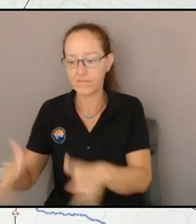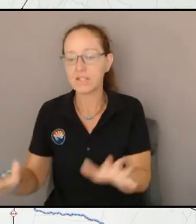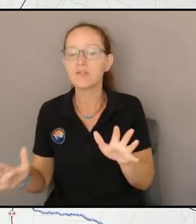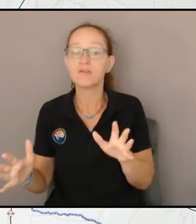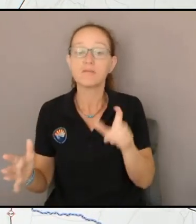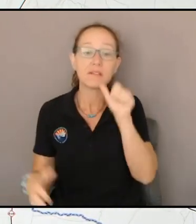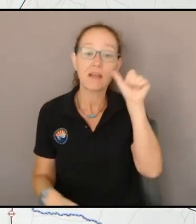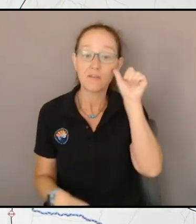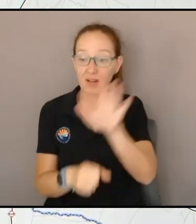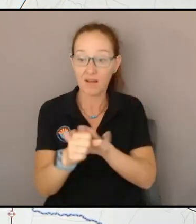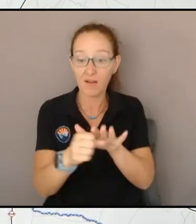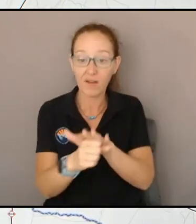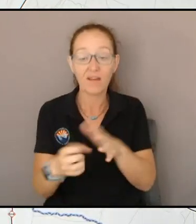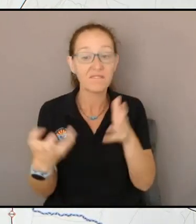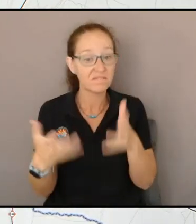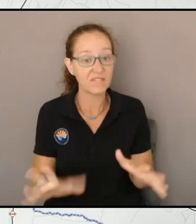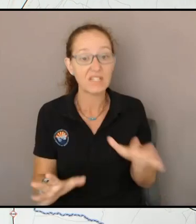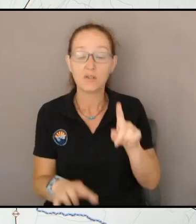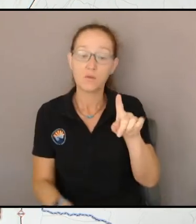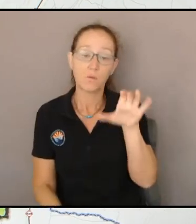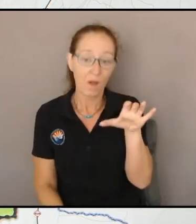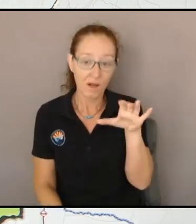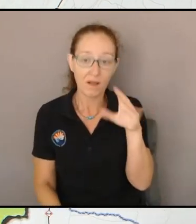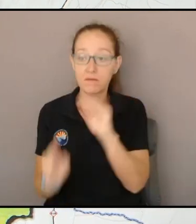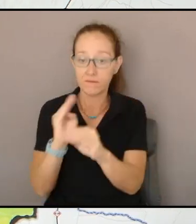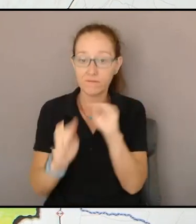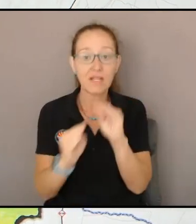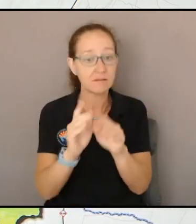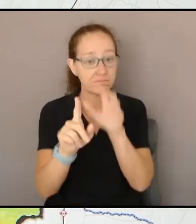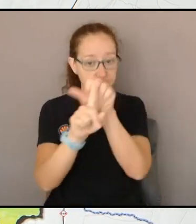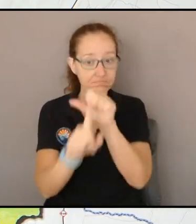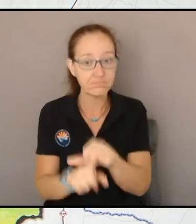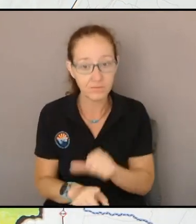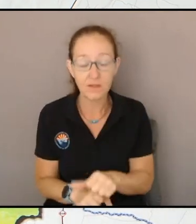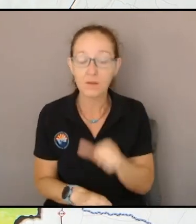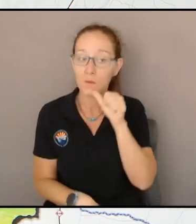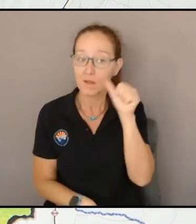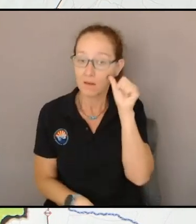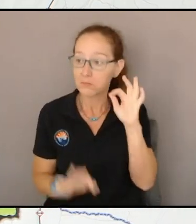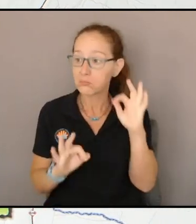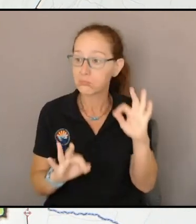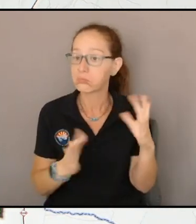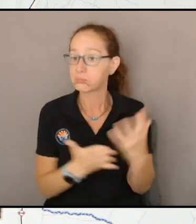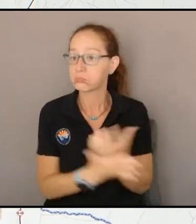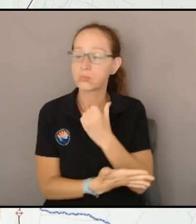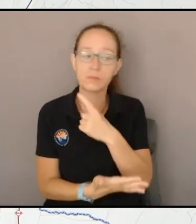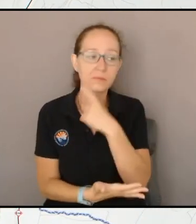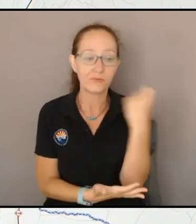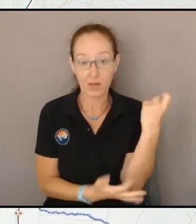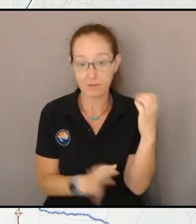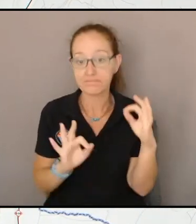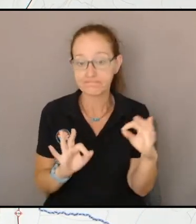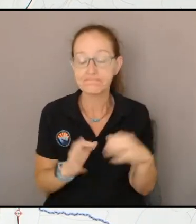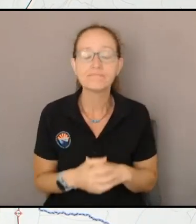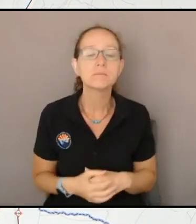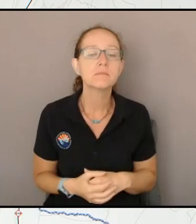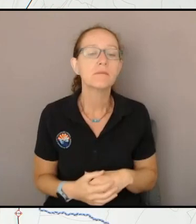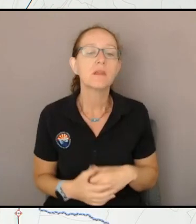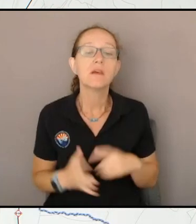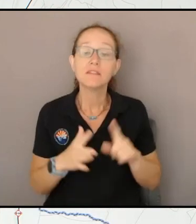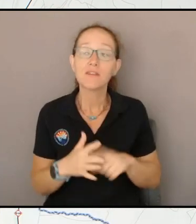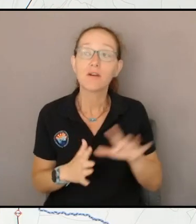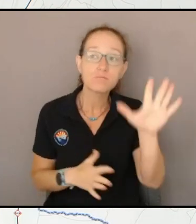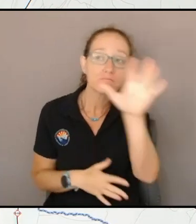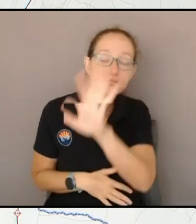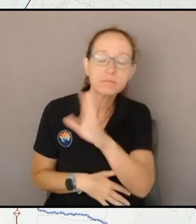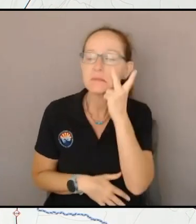area. So it was a really good day yesterday with a nice dry day. So starting to look good. Definitely a lot more out there.